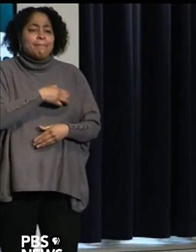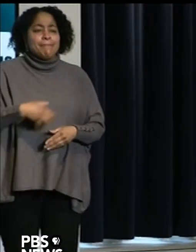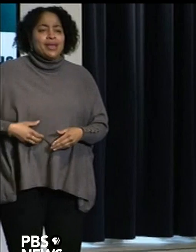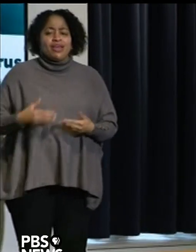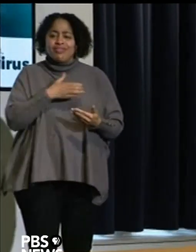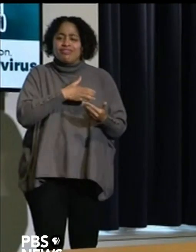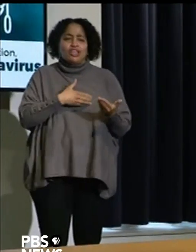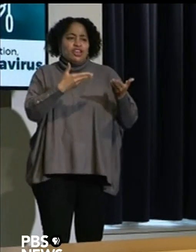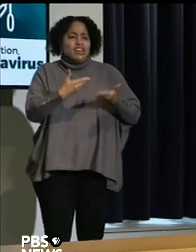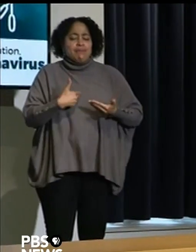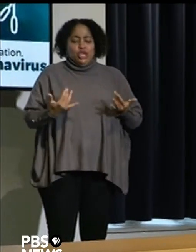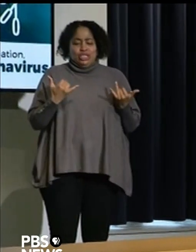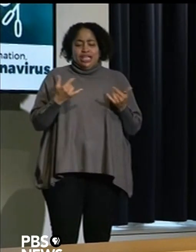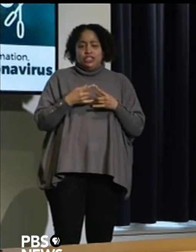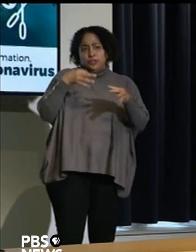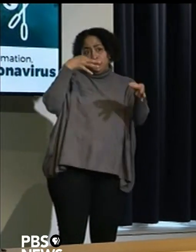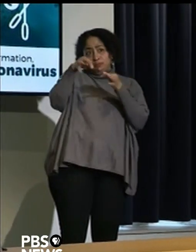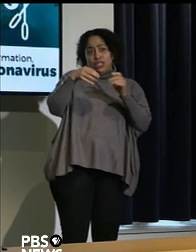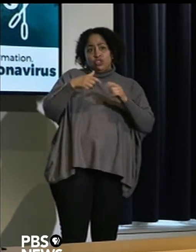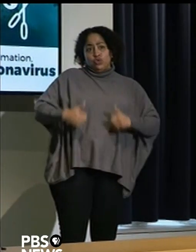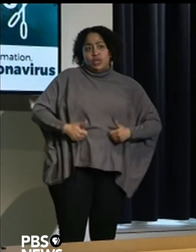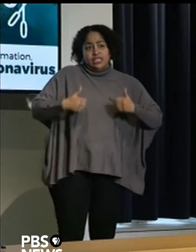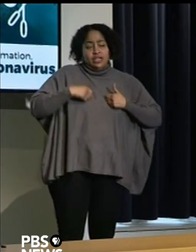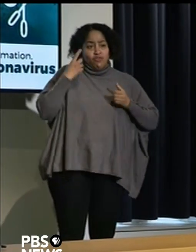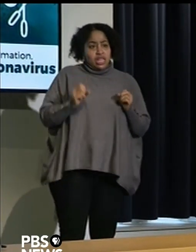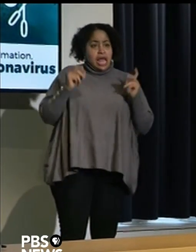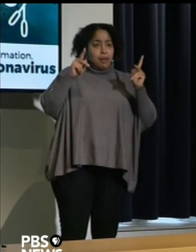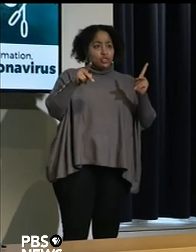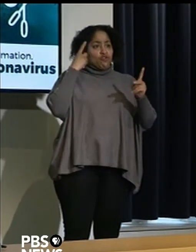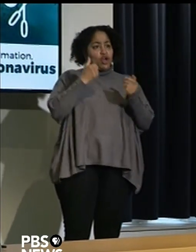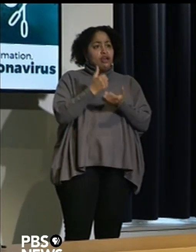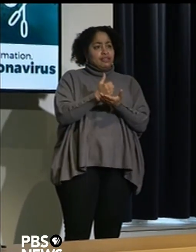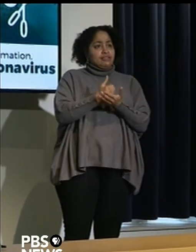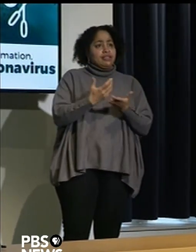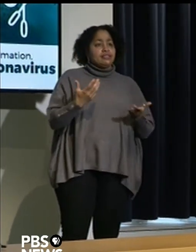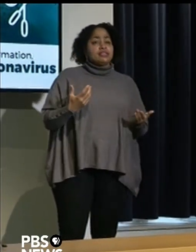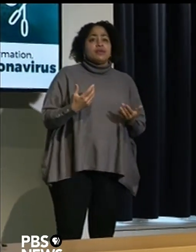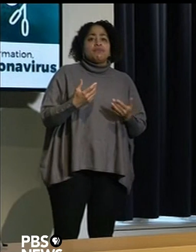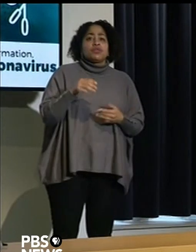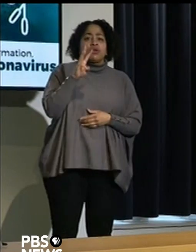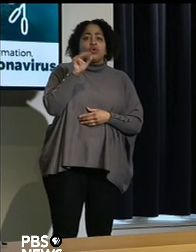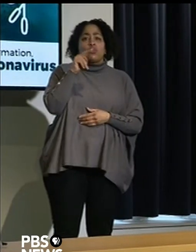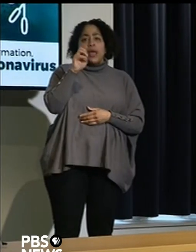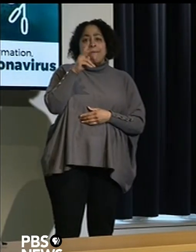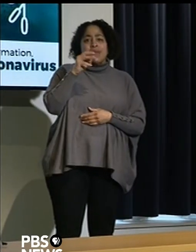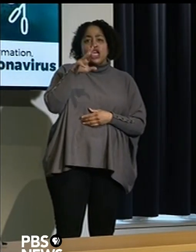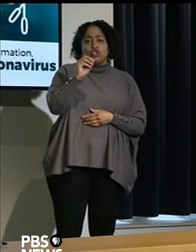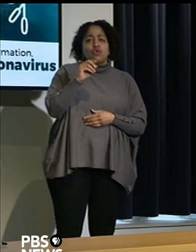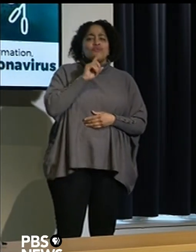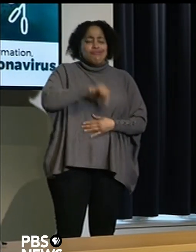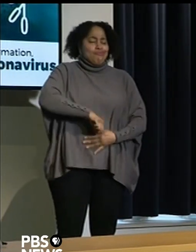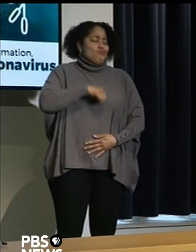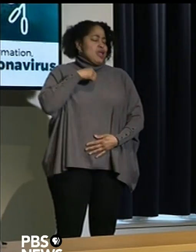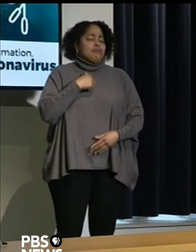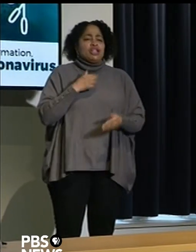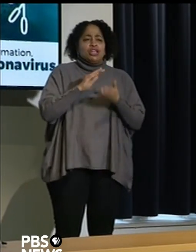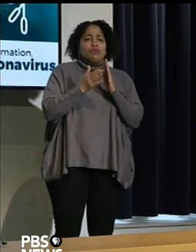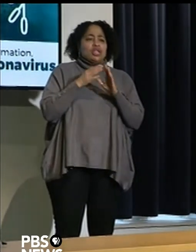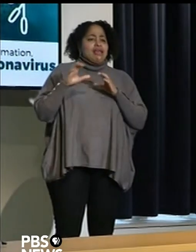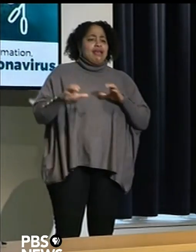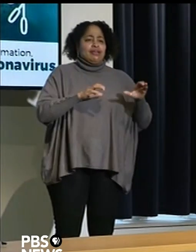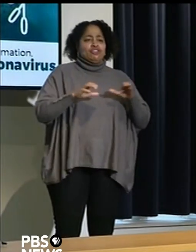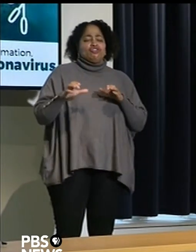brief residents on this opportunity for assistance. Wayne Metro, we're really proud to be the Community Action Agency for the